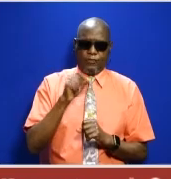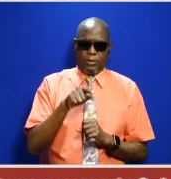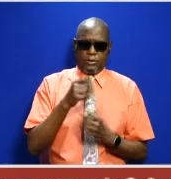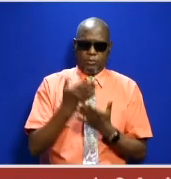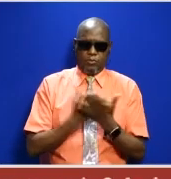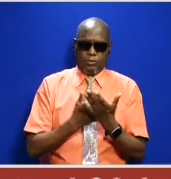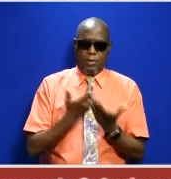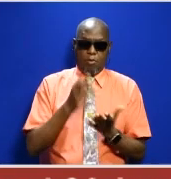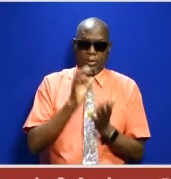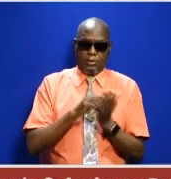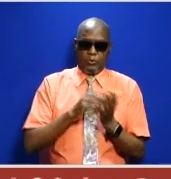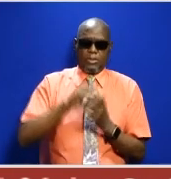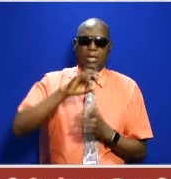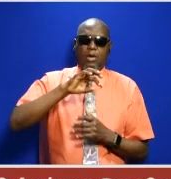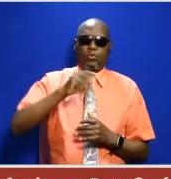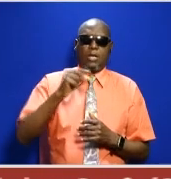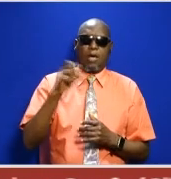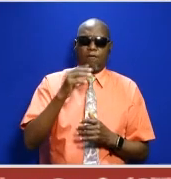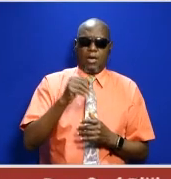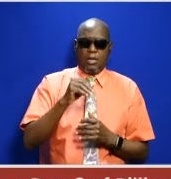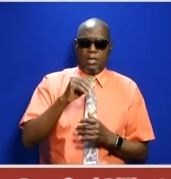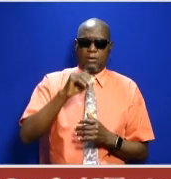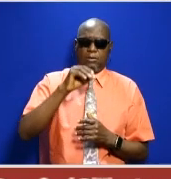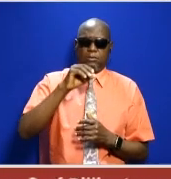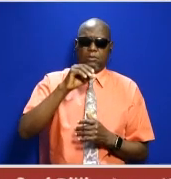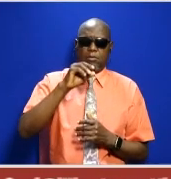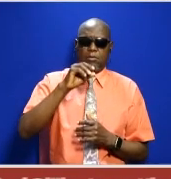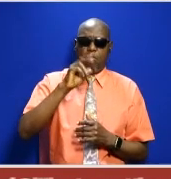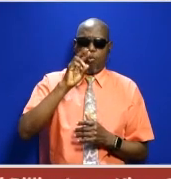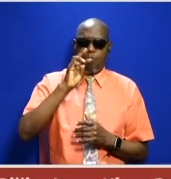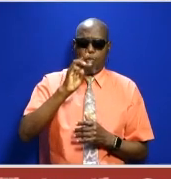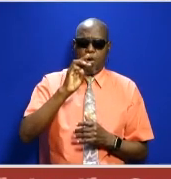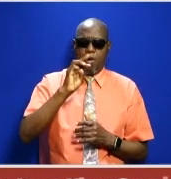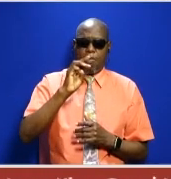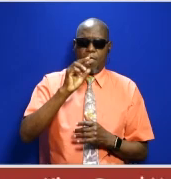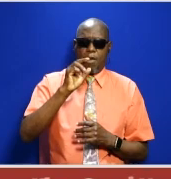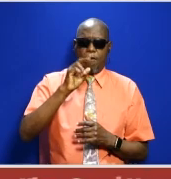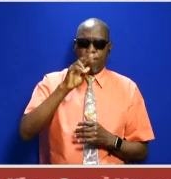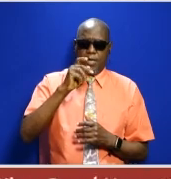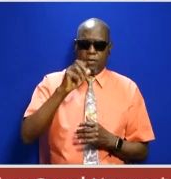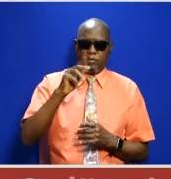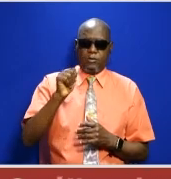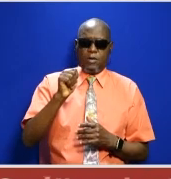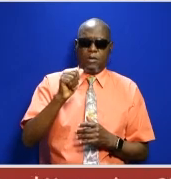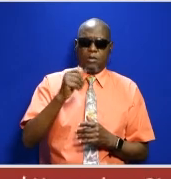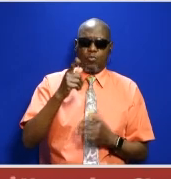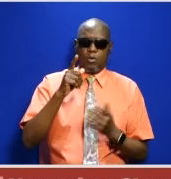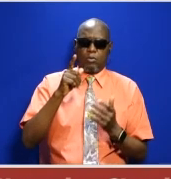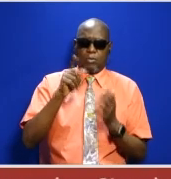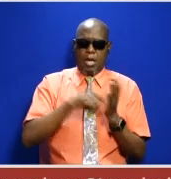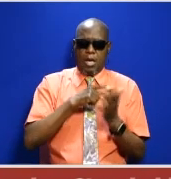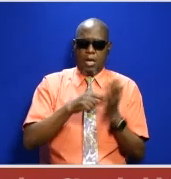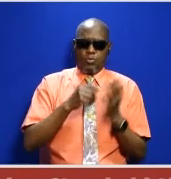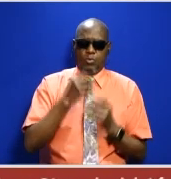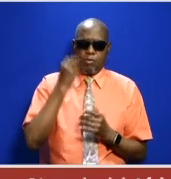Meanwhile, Machakos County Governor Wavinya Ndeti has said she will not ban muguka until public participation on the same is